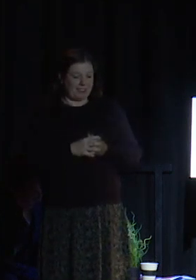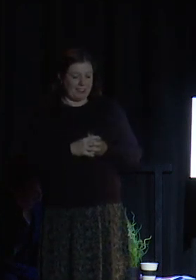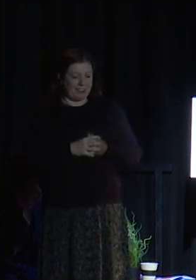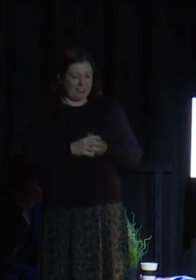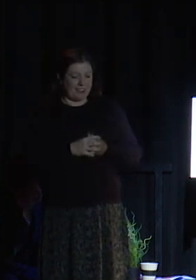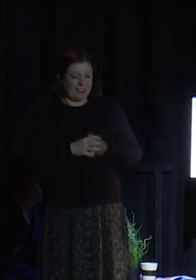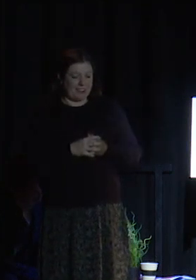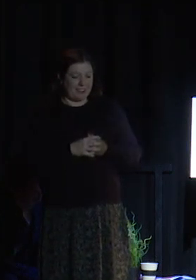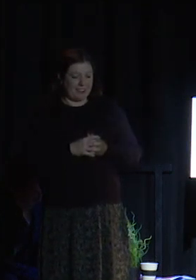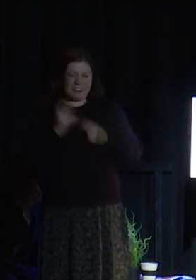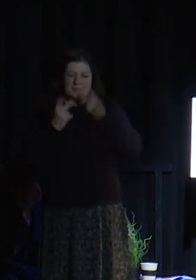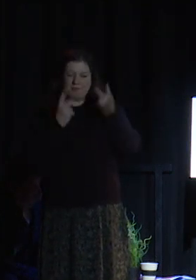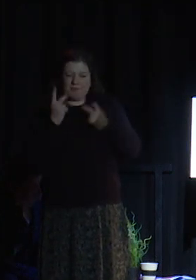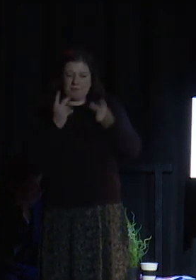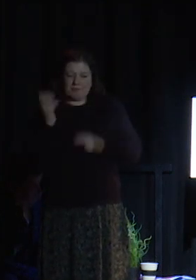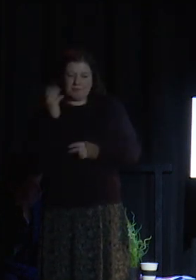Dinamuna,